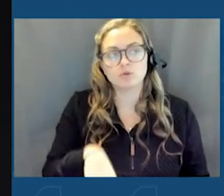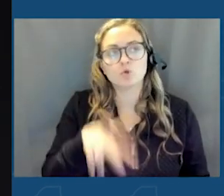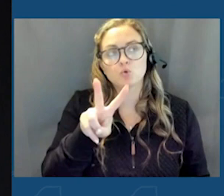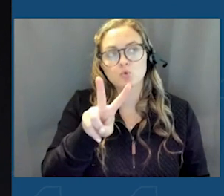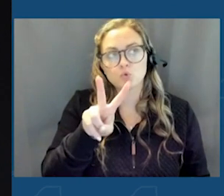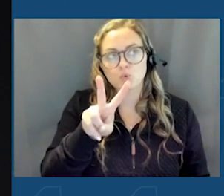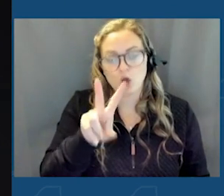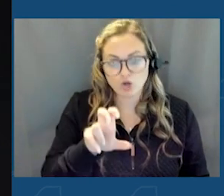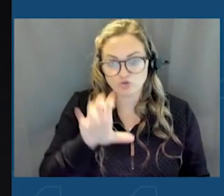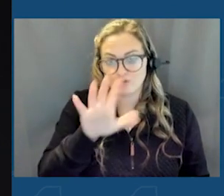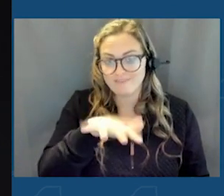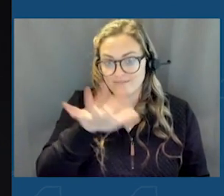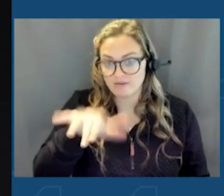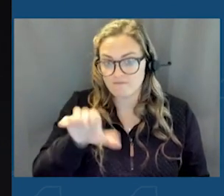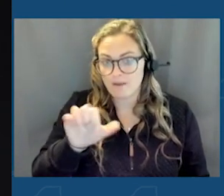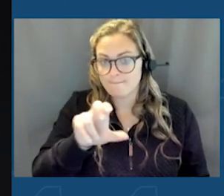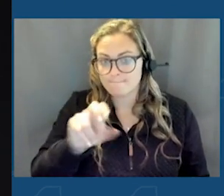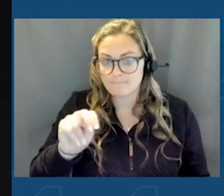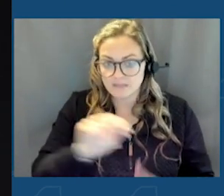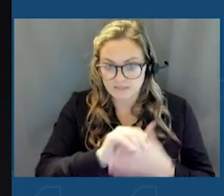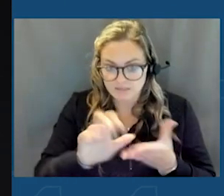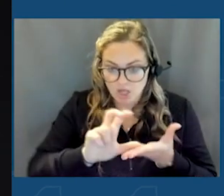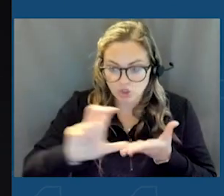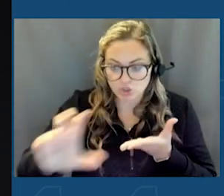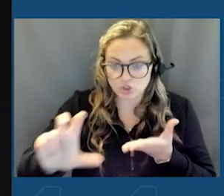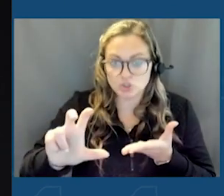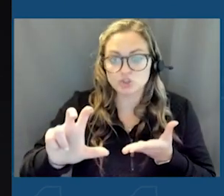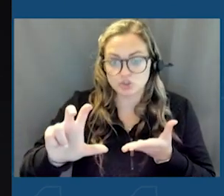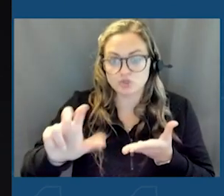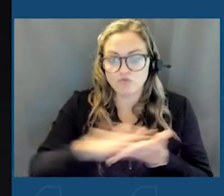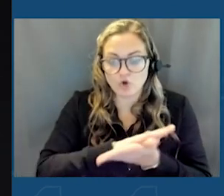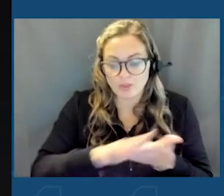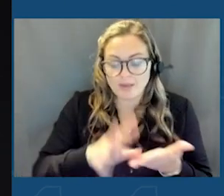$255 million in clean water infrastructure,